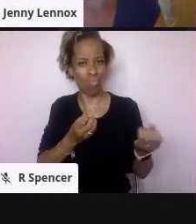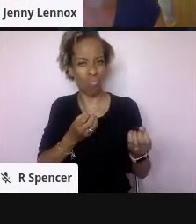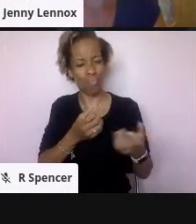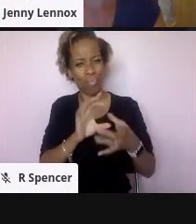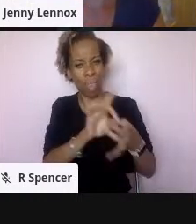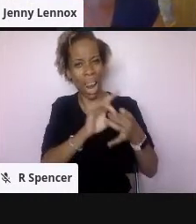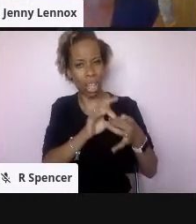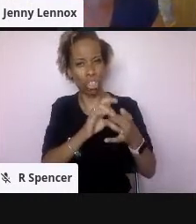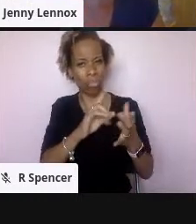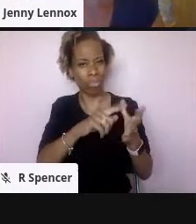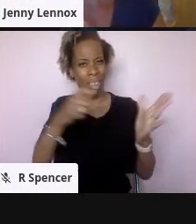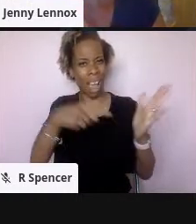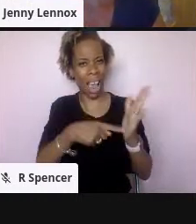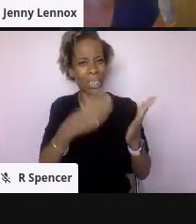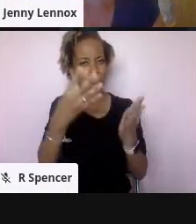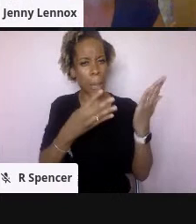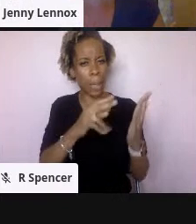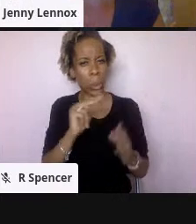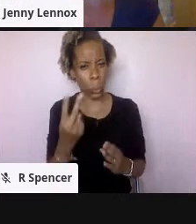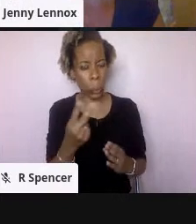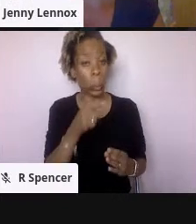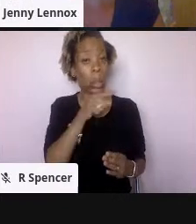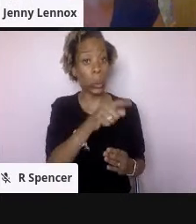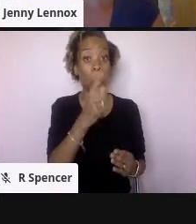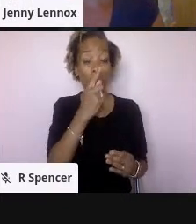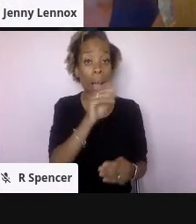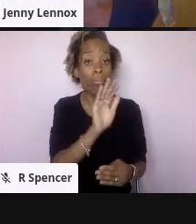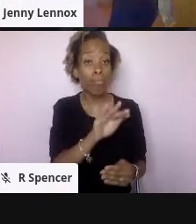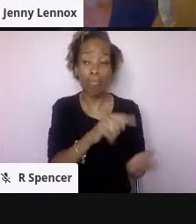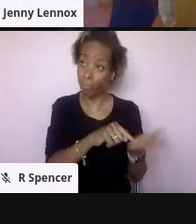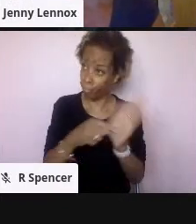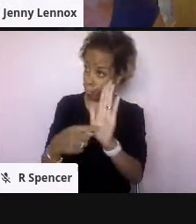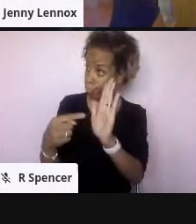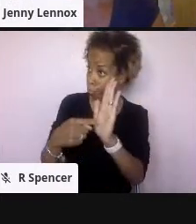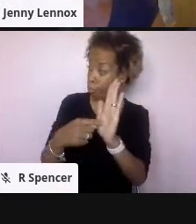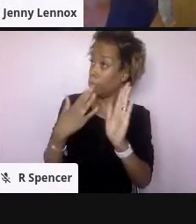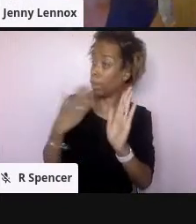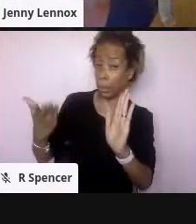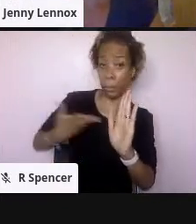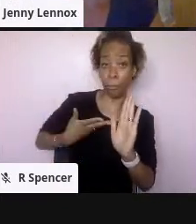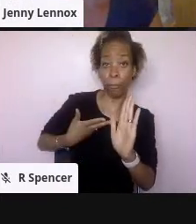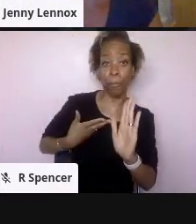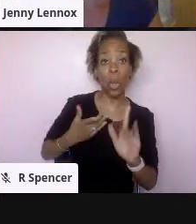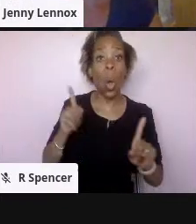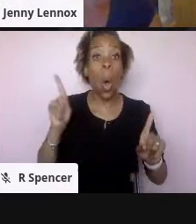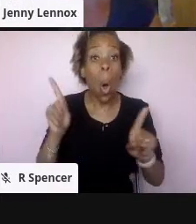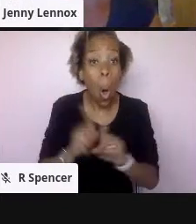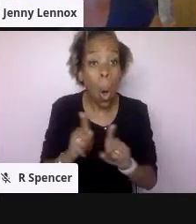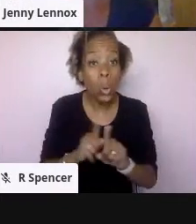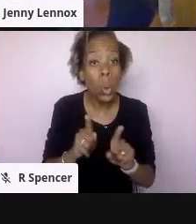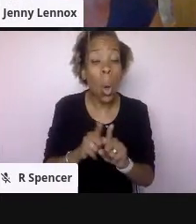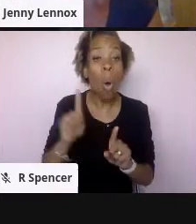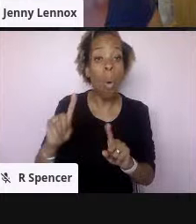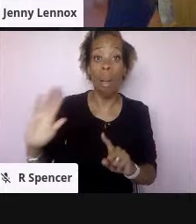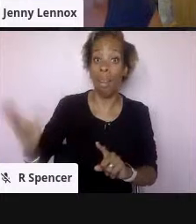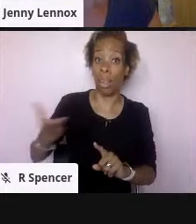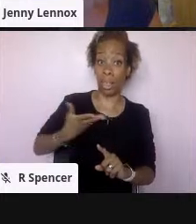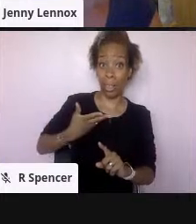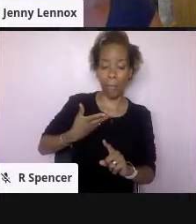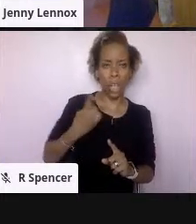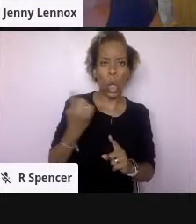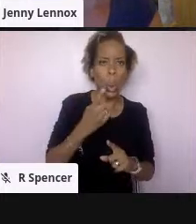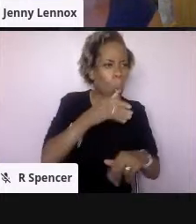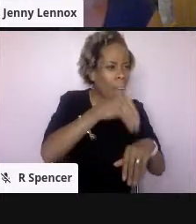data, which of course you should be asking for, but equality data to sit alongside that. Who is going to be impacted by the actions that they're deciding to take? It's